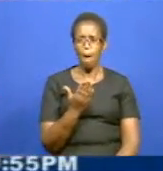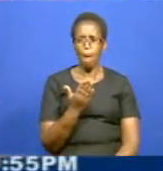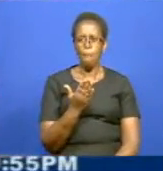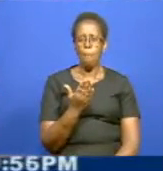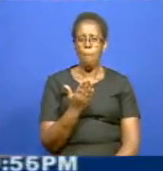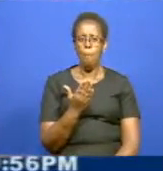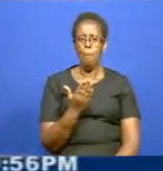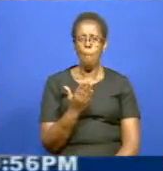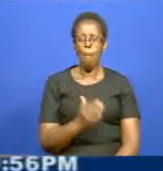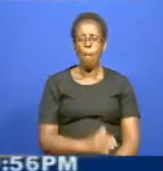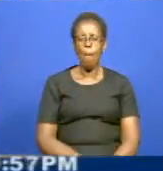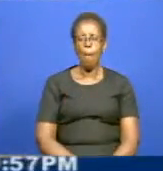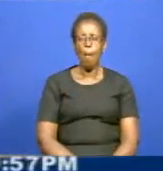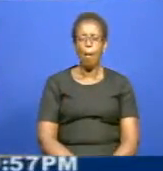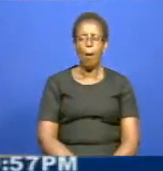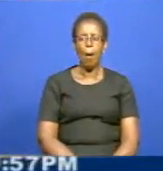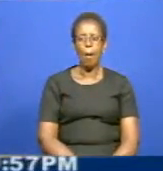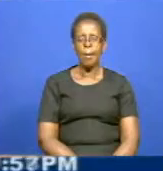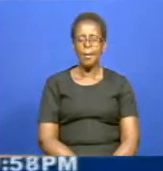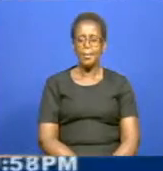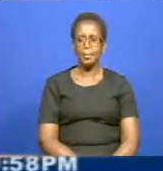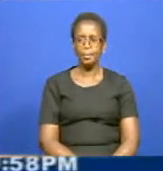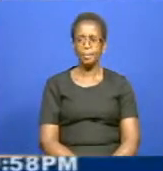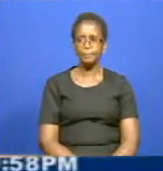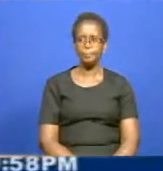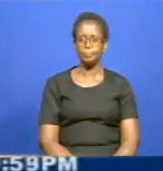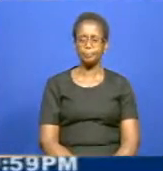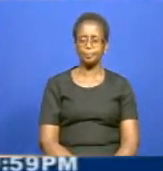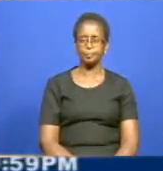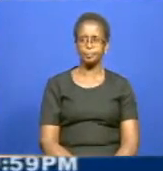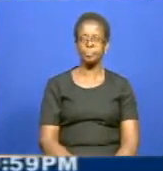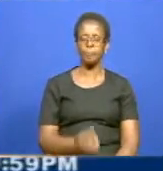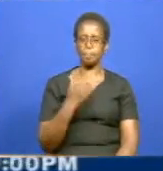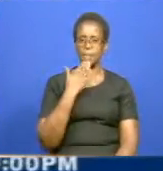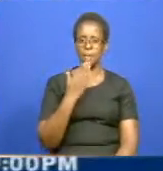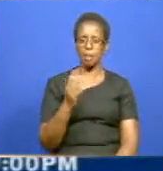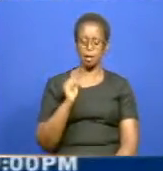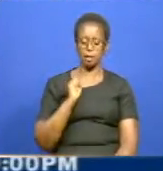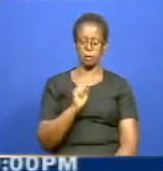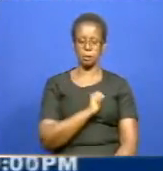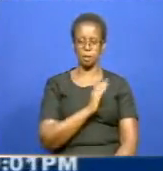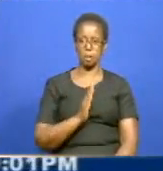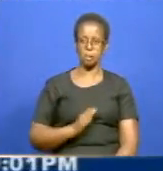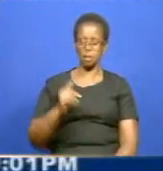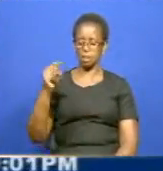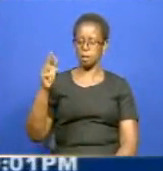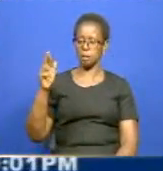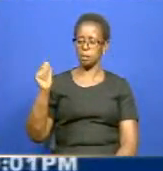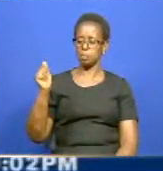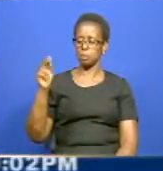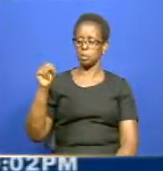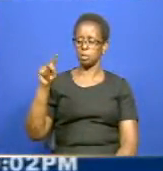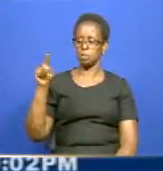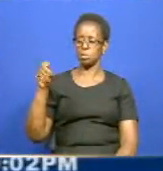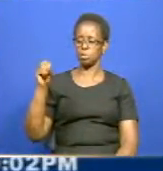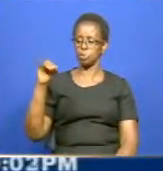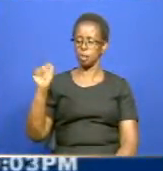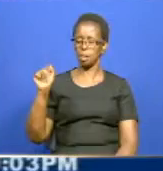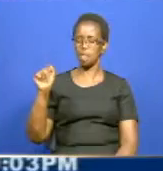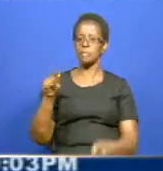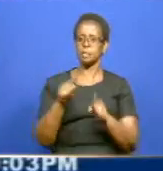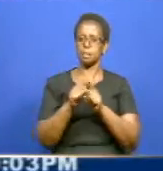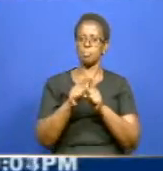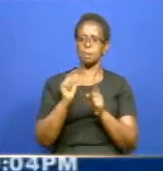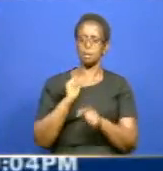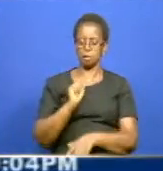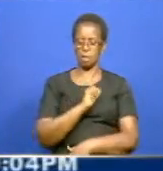thank the Senator for Transoya and also thank our colleague Senator Were for raising